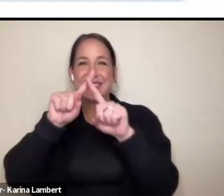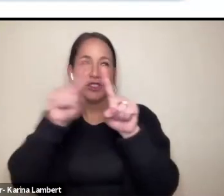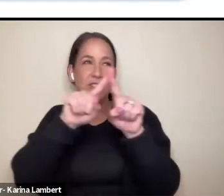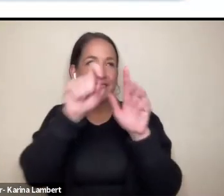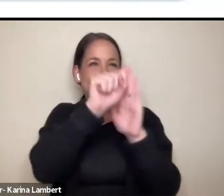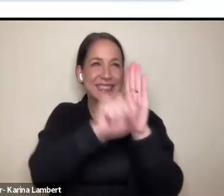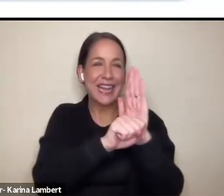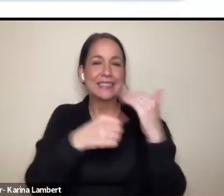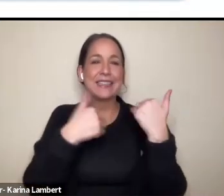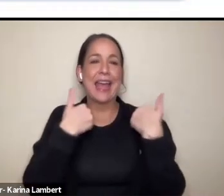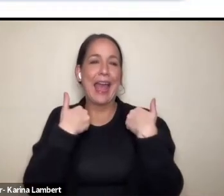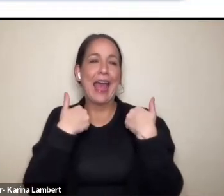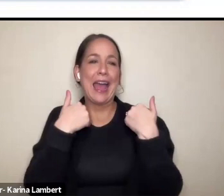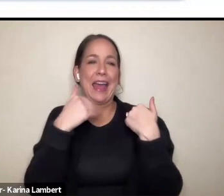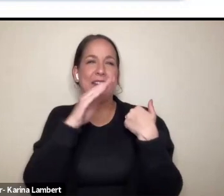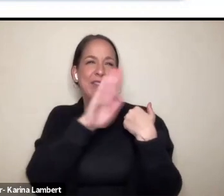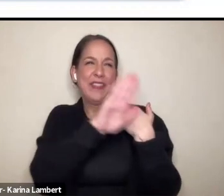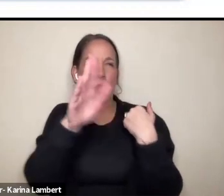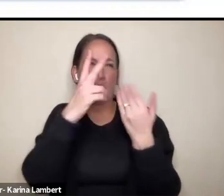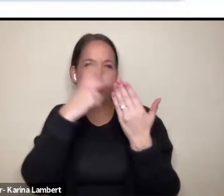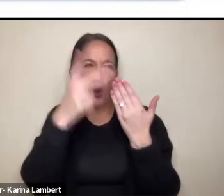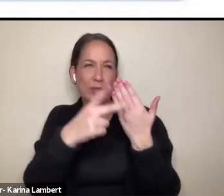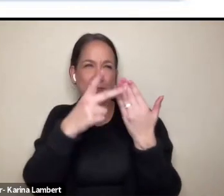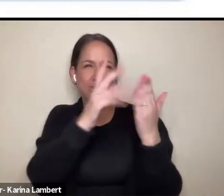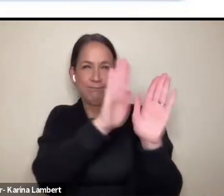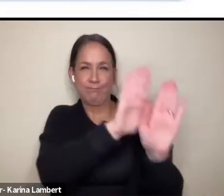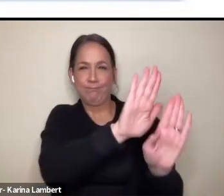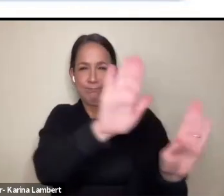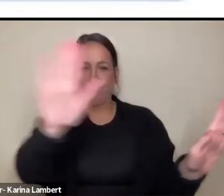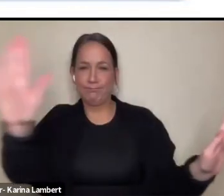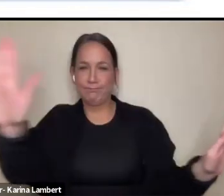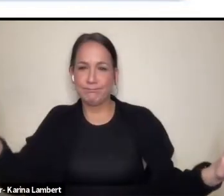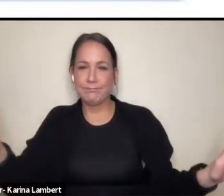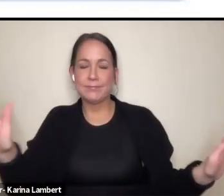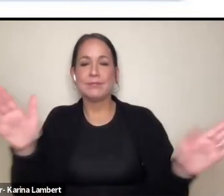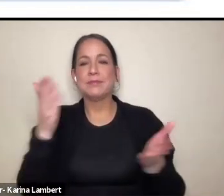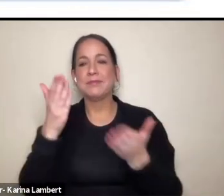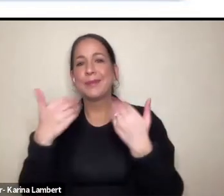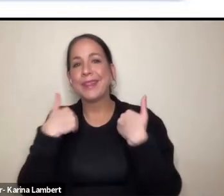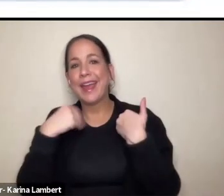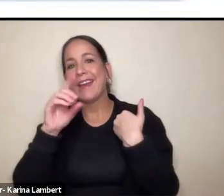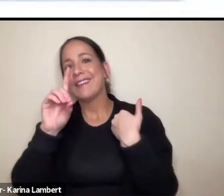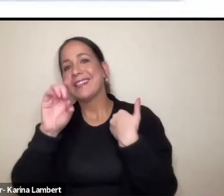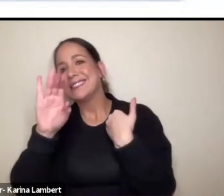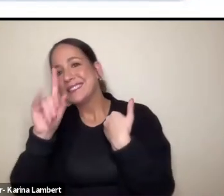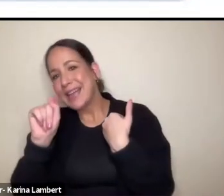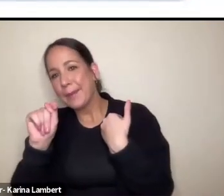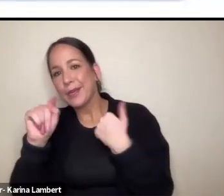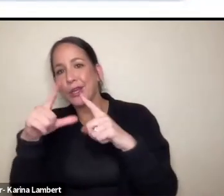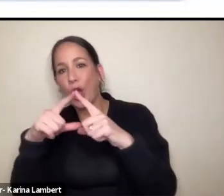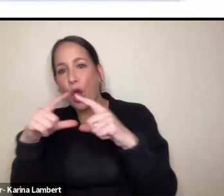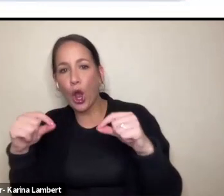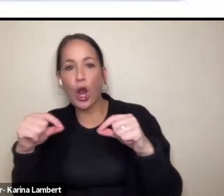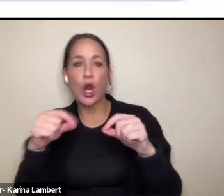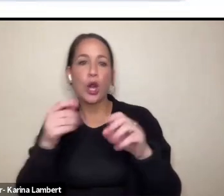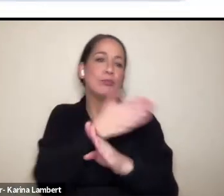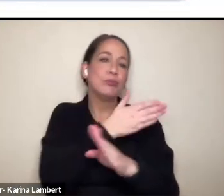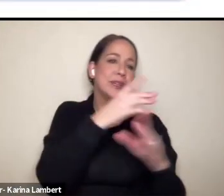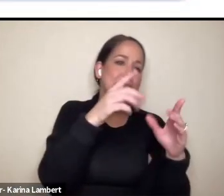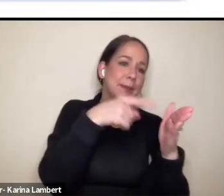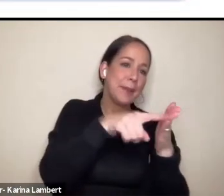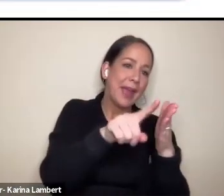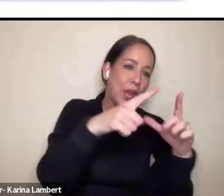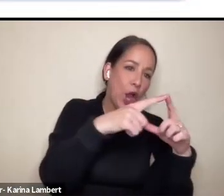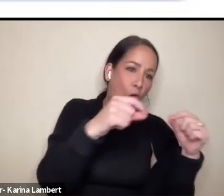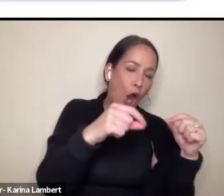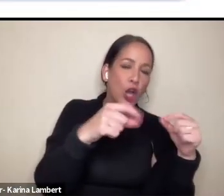many investment versus saving features they have, whether they have a debit card, a prepaid card, a checking account. But all